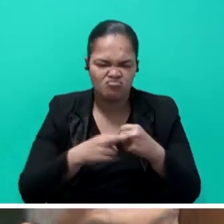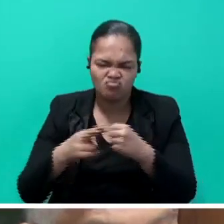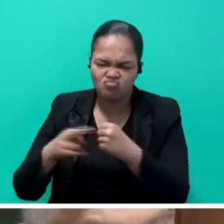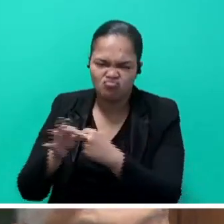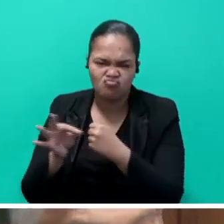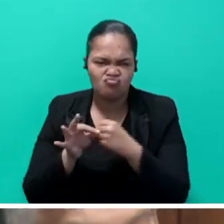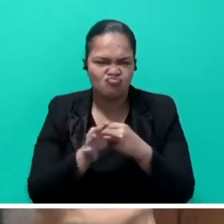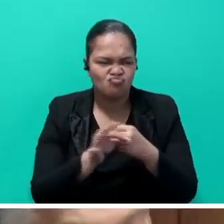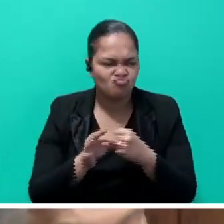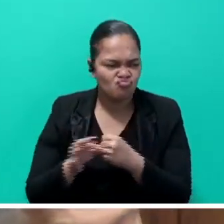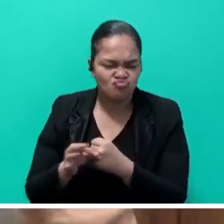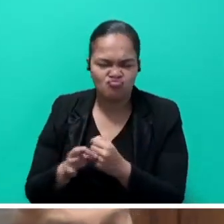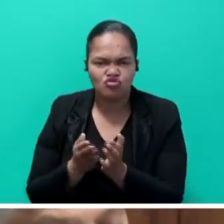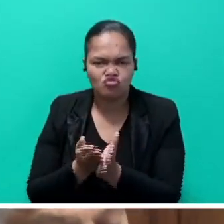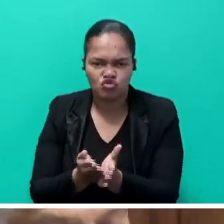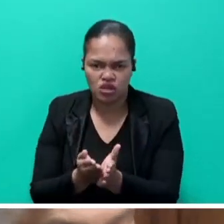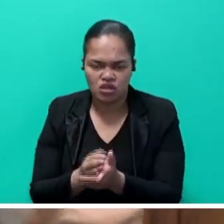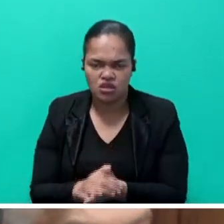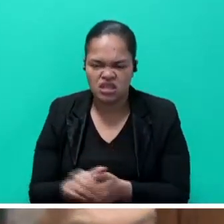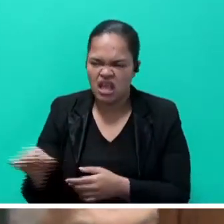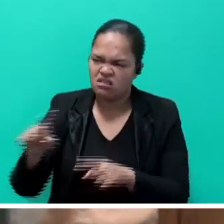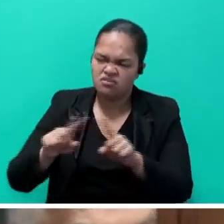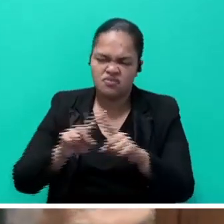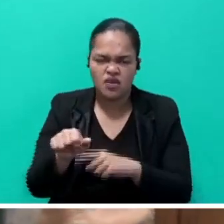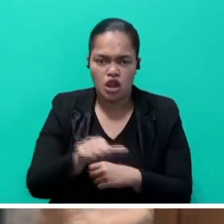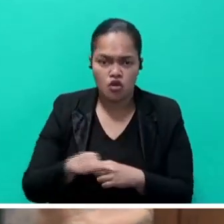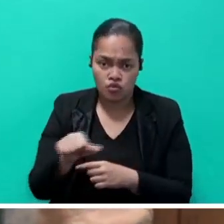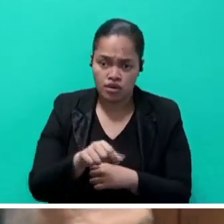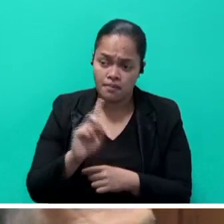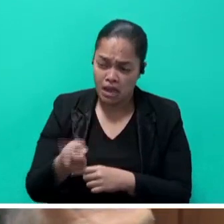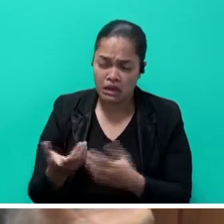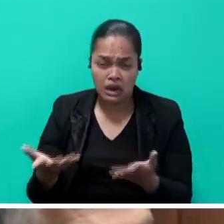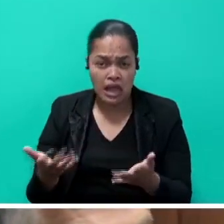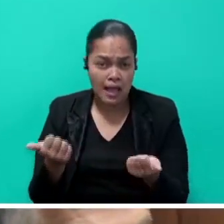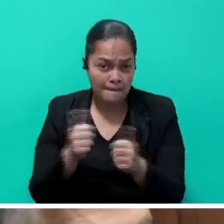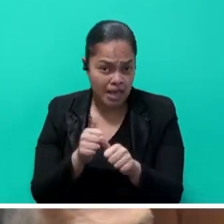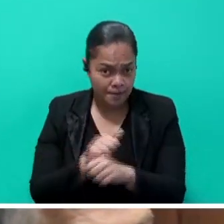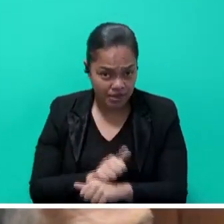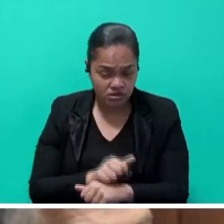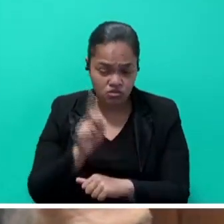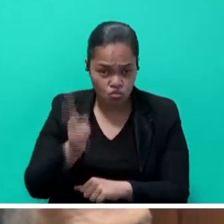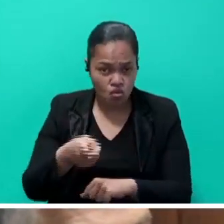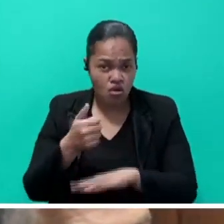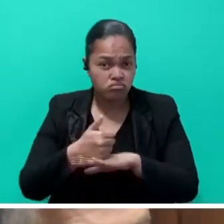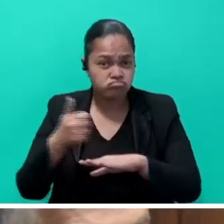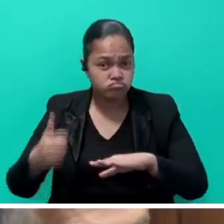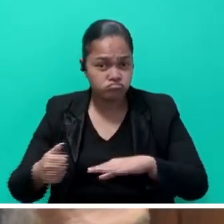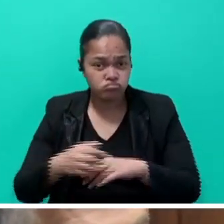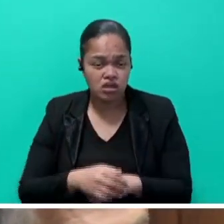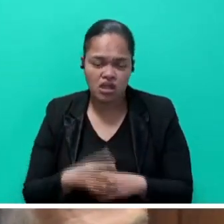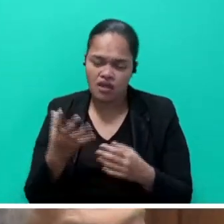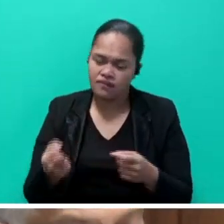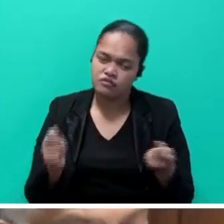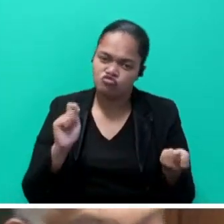drainage areas. However, due to certain amendments, some of those powers have